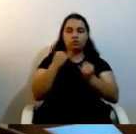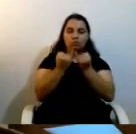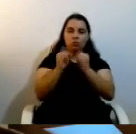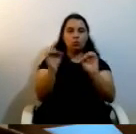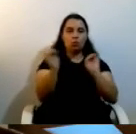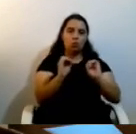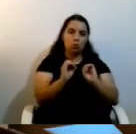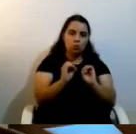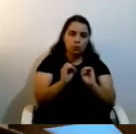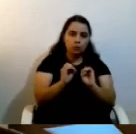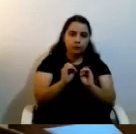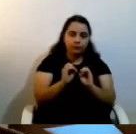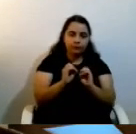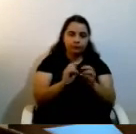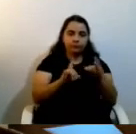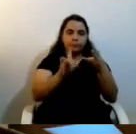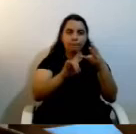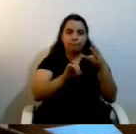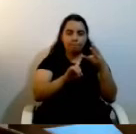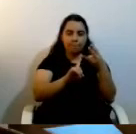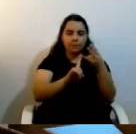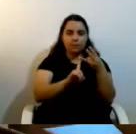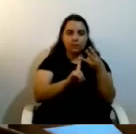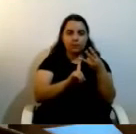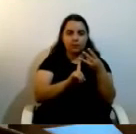The third condition